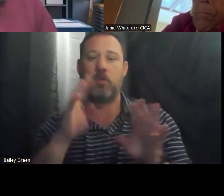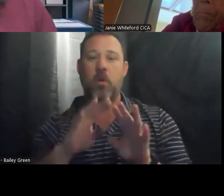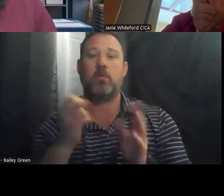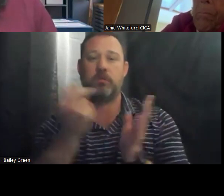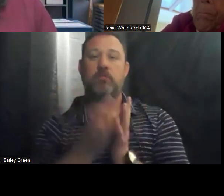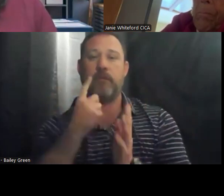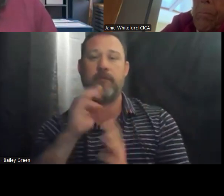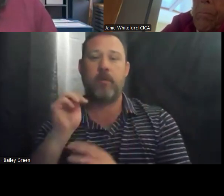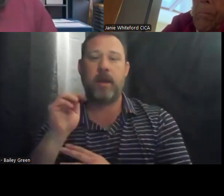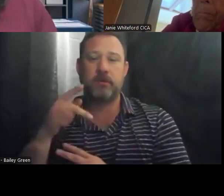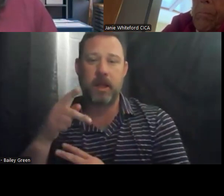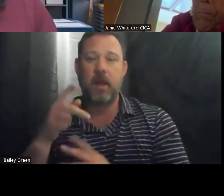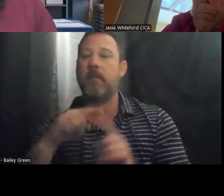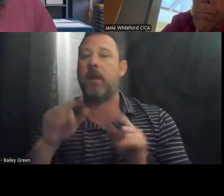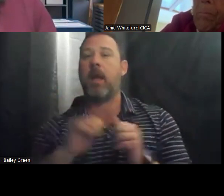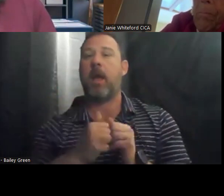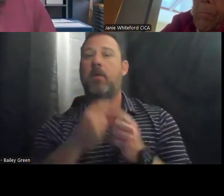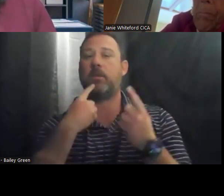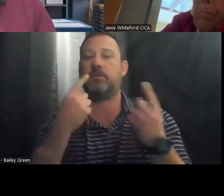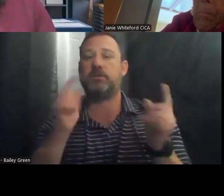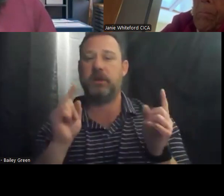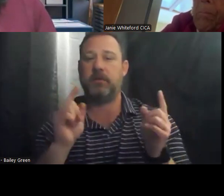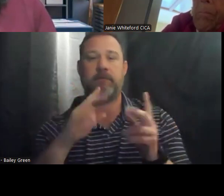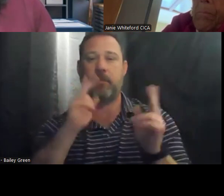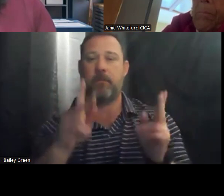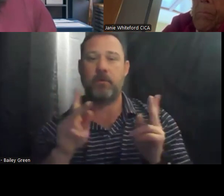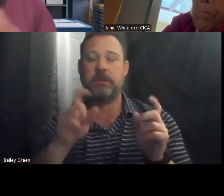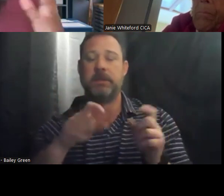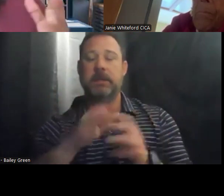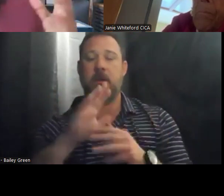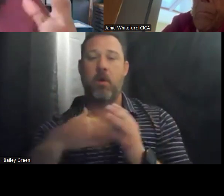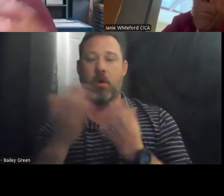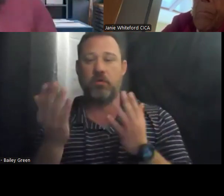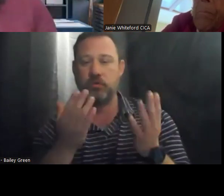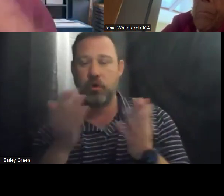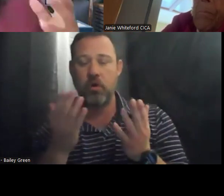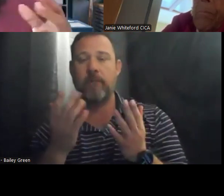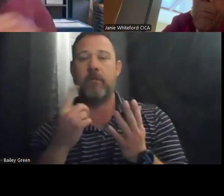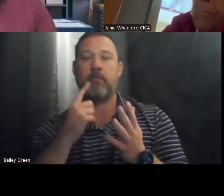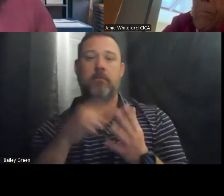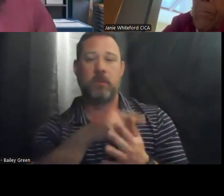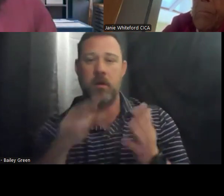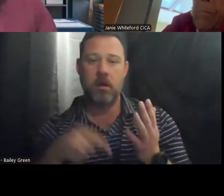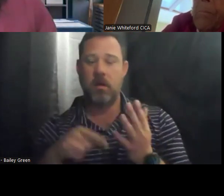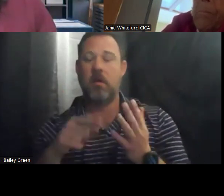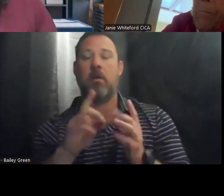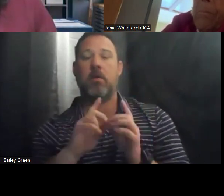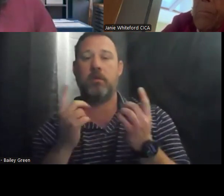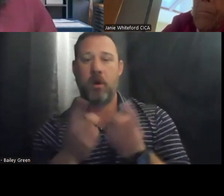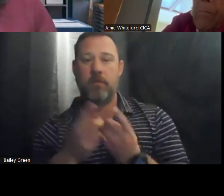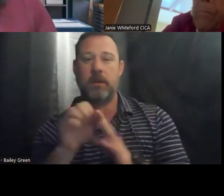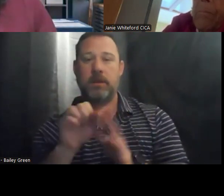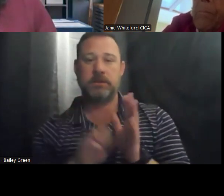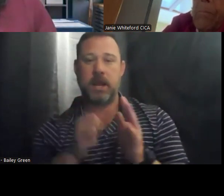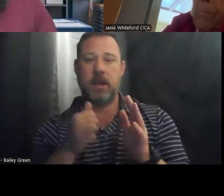master plan, but how do we achieve that? So a person needs all of these services from every other department that's in the state